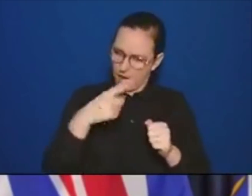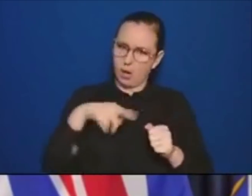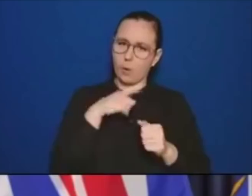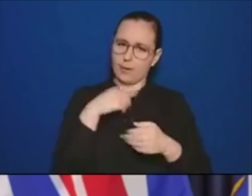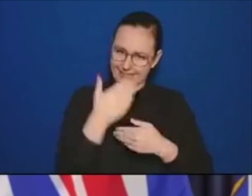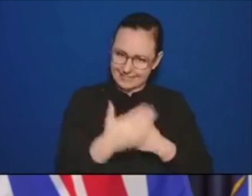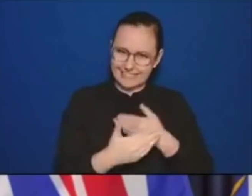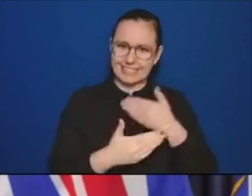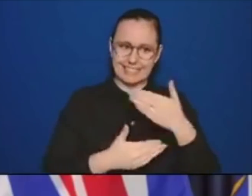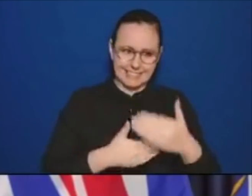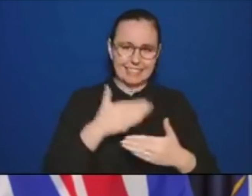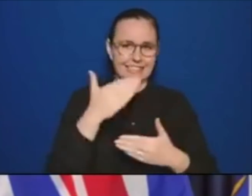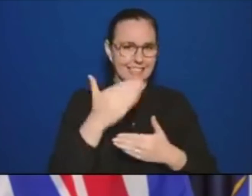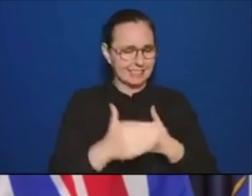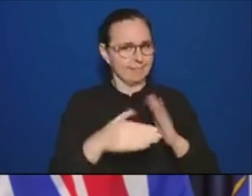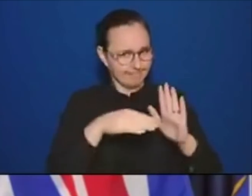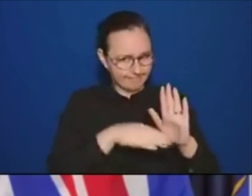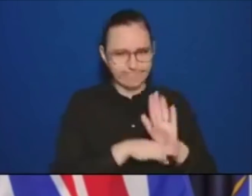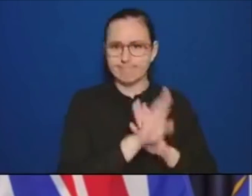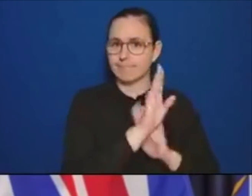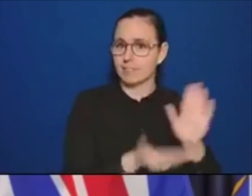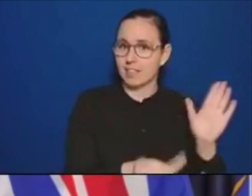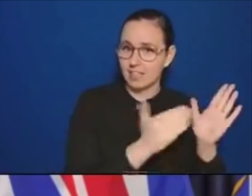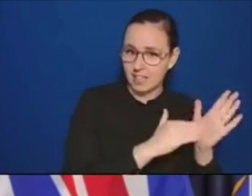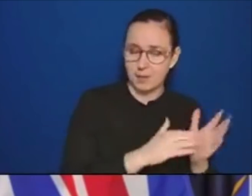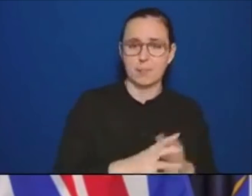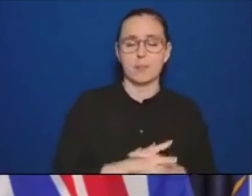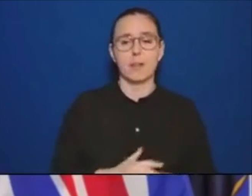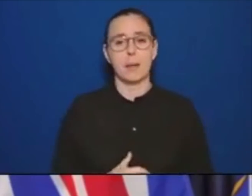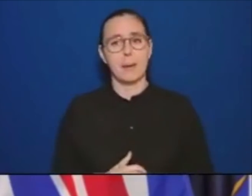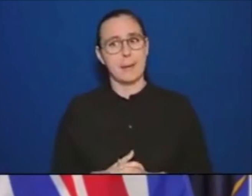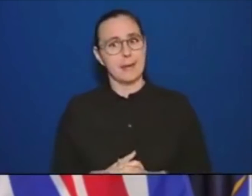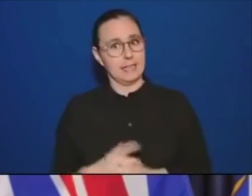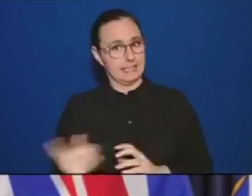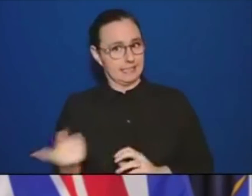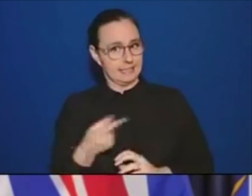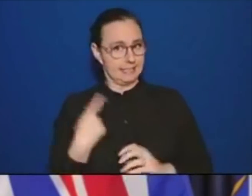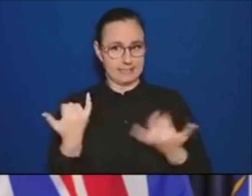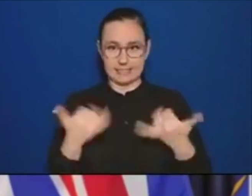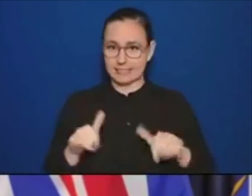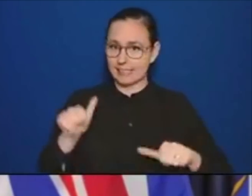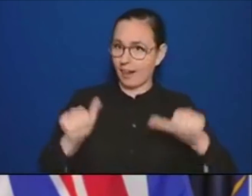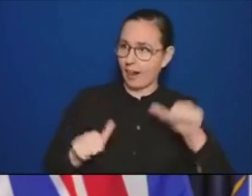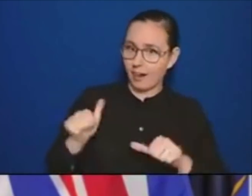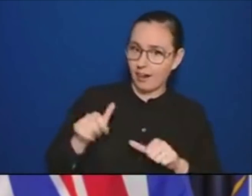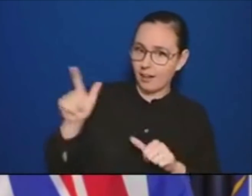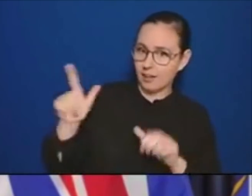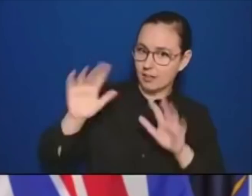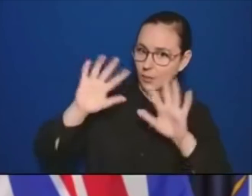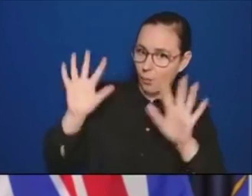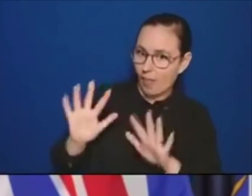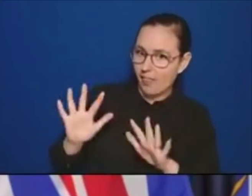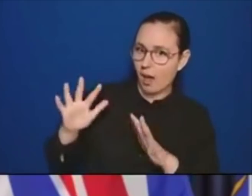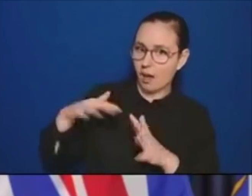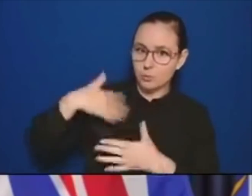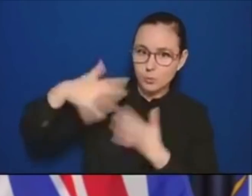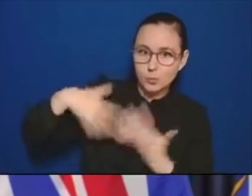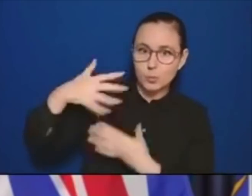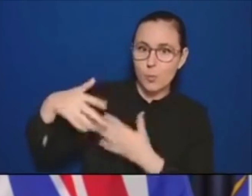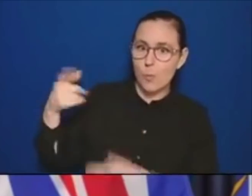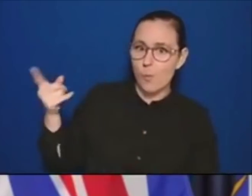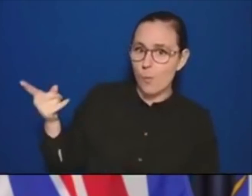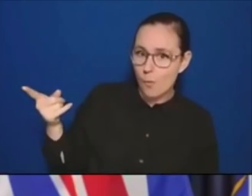are still in uncharted territory when it comes to these storms. Having several destructive storms in a row is not anywhere near